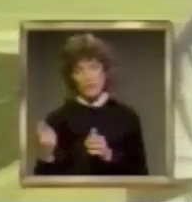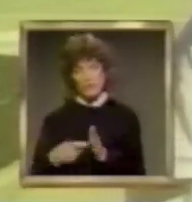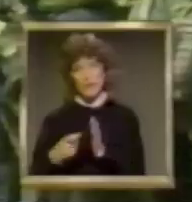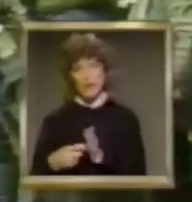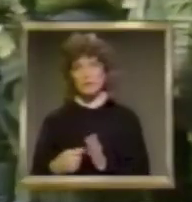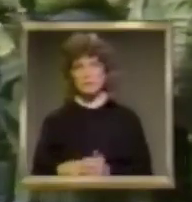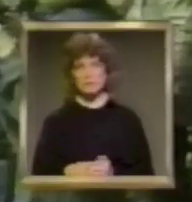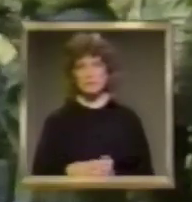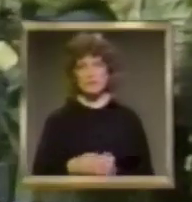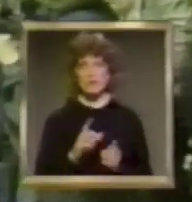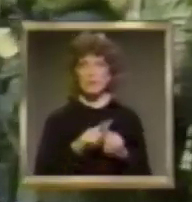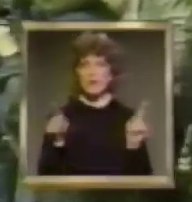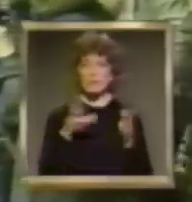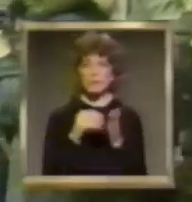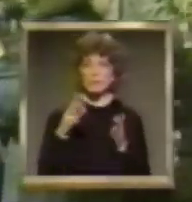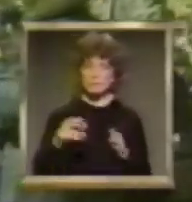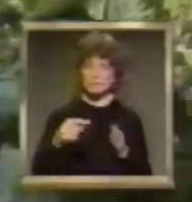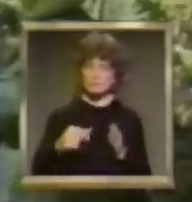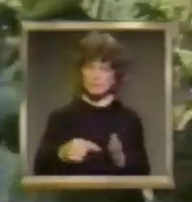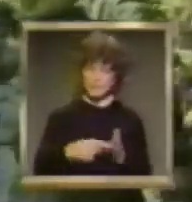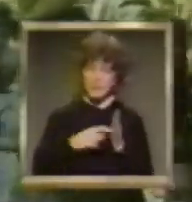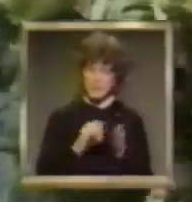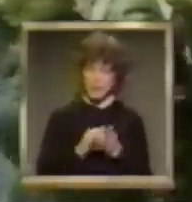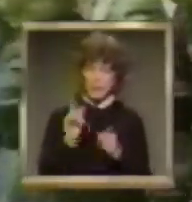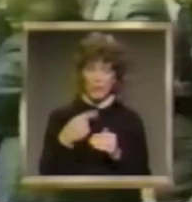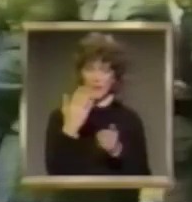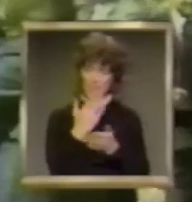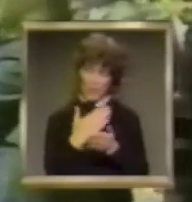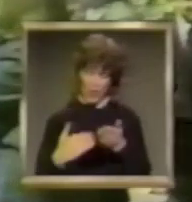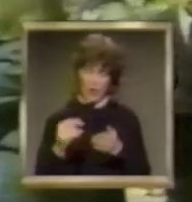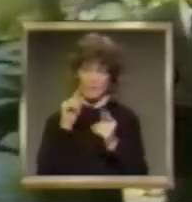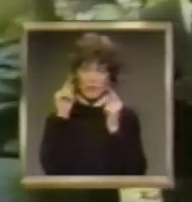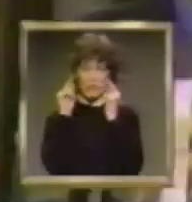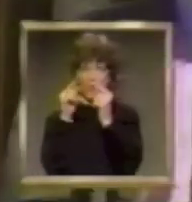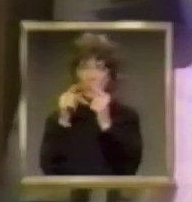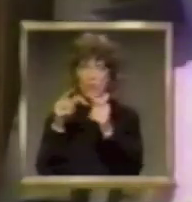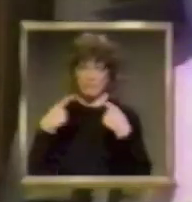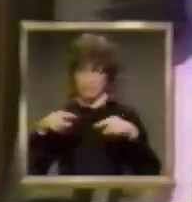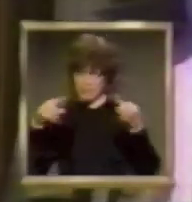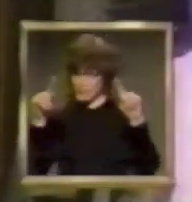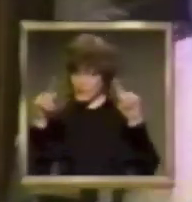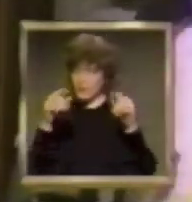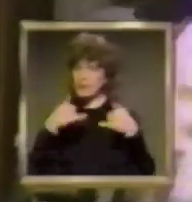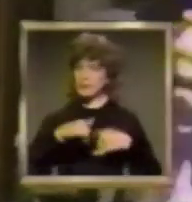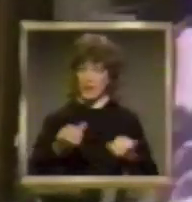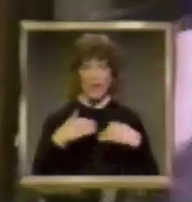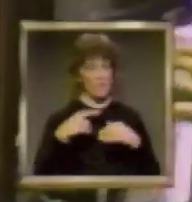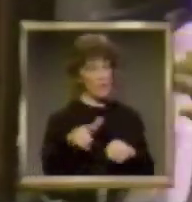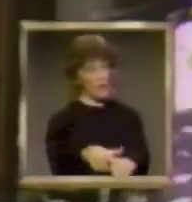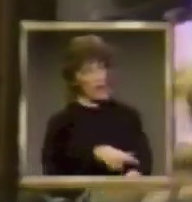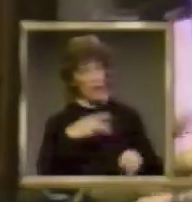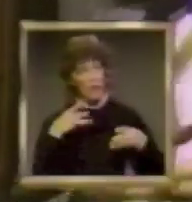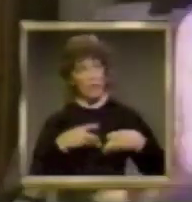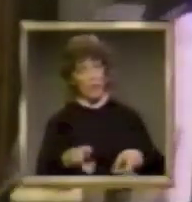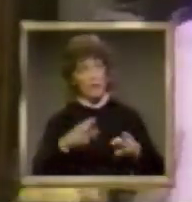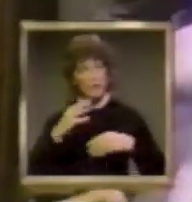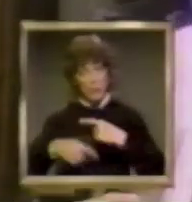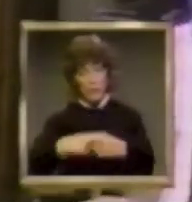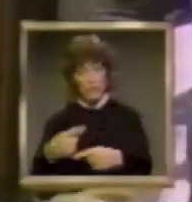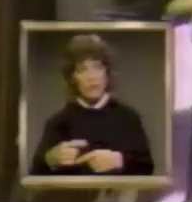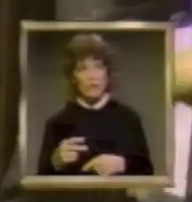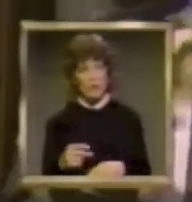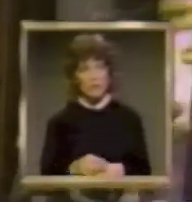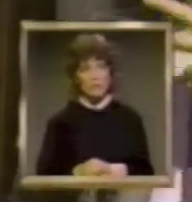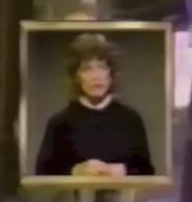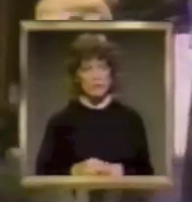demands. But the students insisted that only part of their goals had been achieved, and they say they still have a long way to go. Of course we're